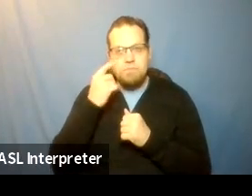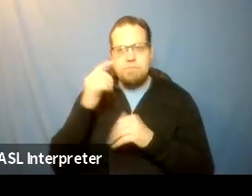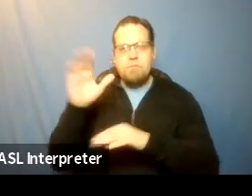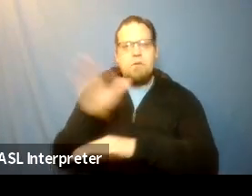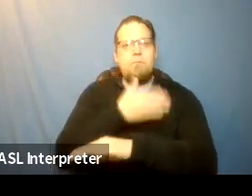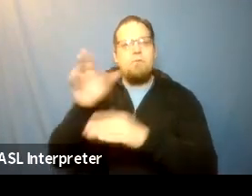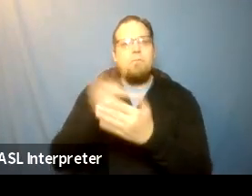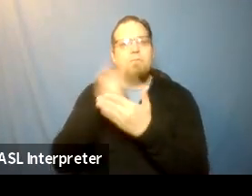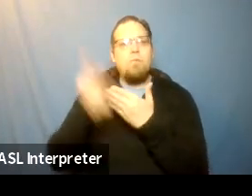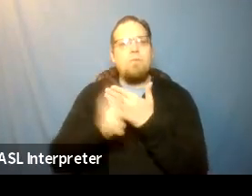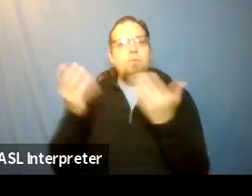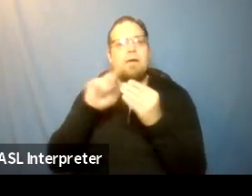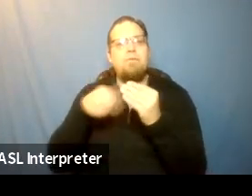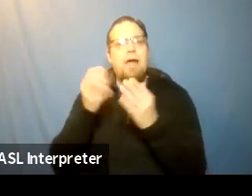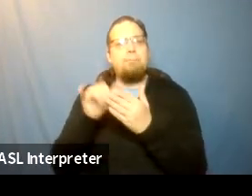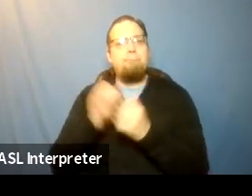program?